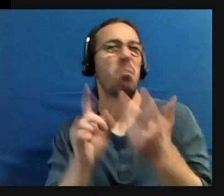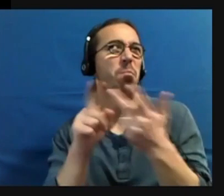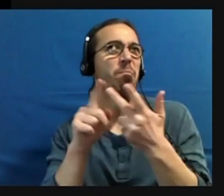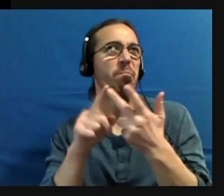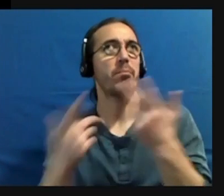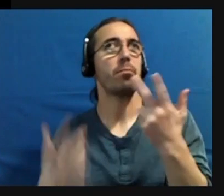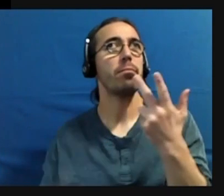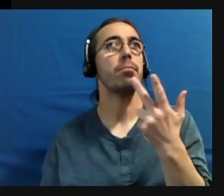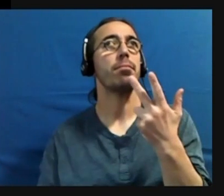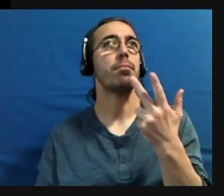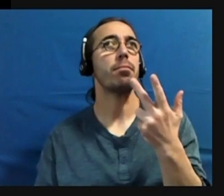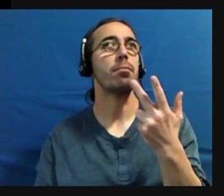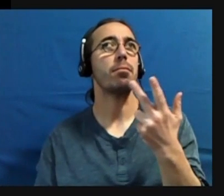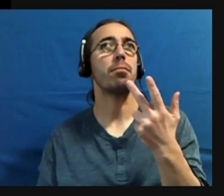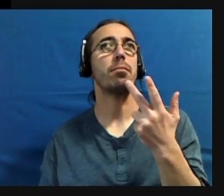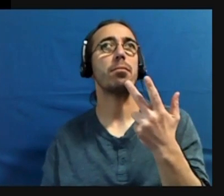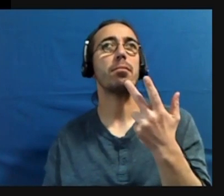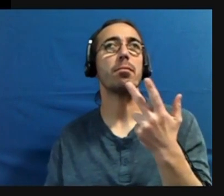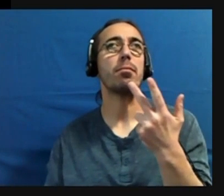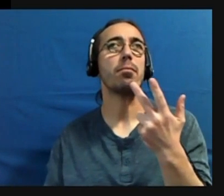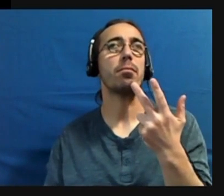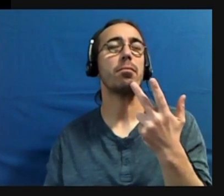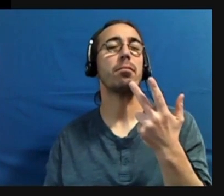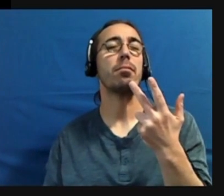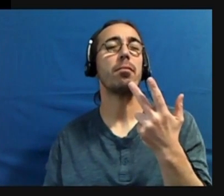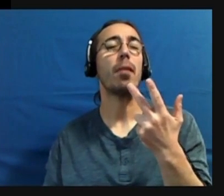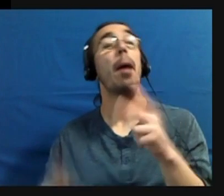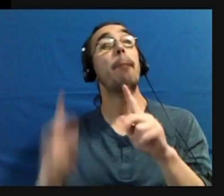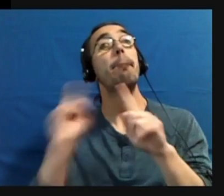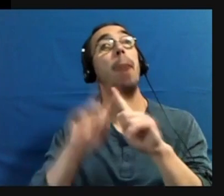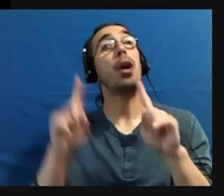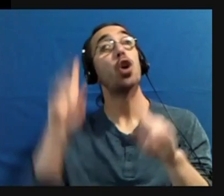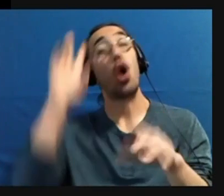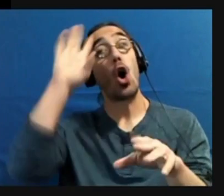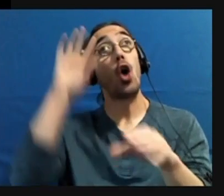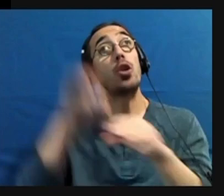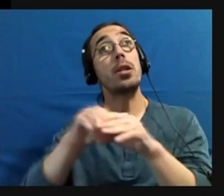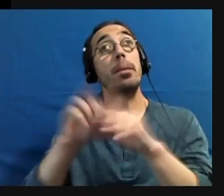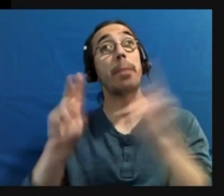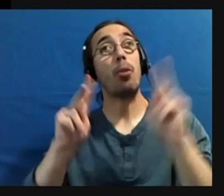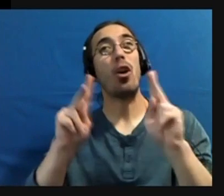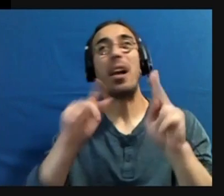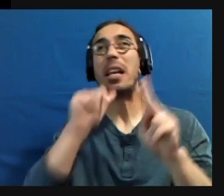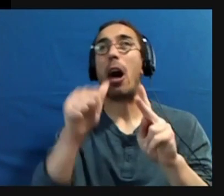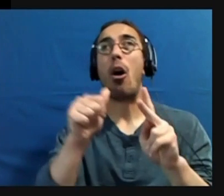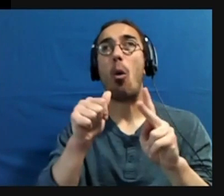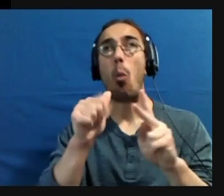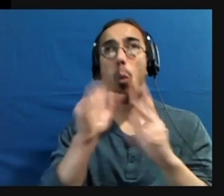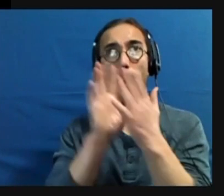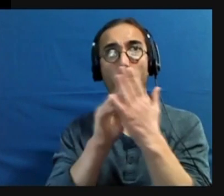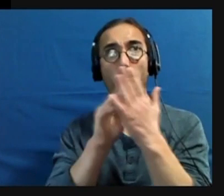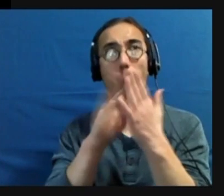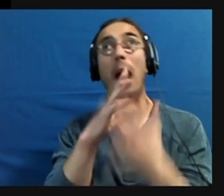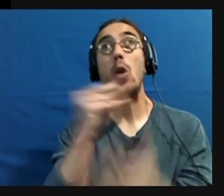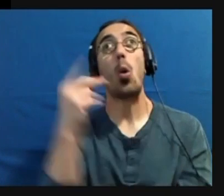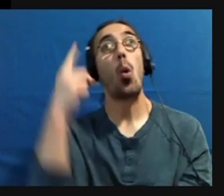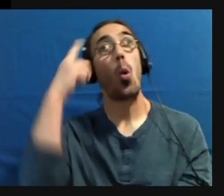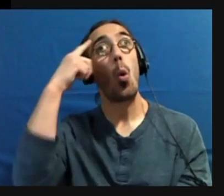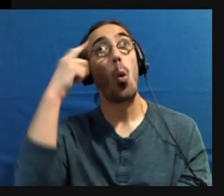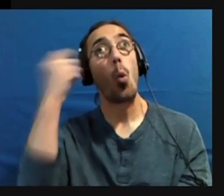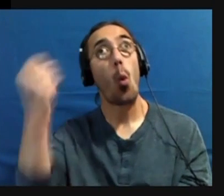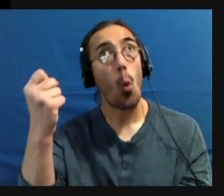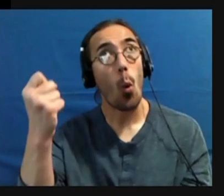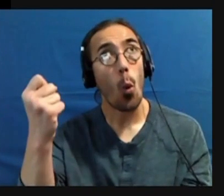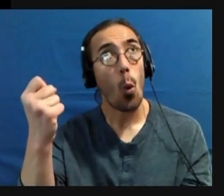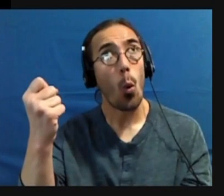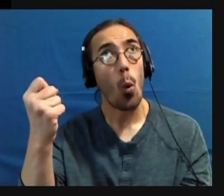in a pretty predictable way. But autistic people not just learned and retained the information from what was being